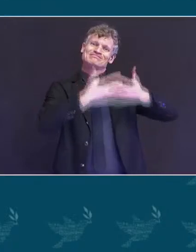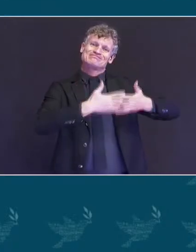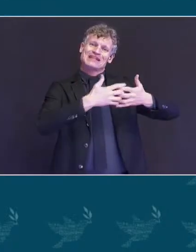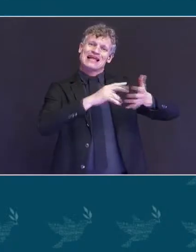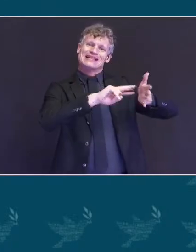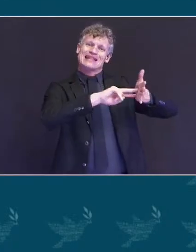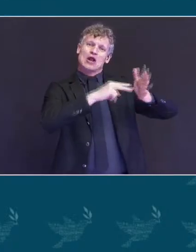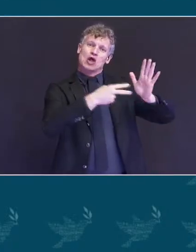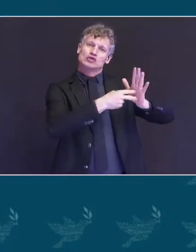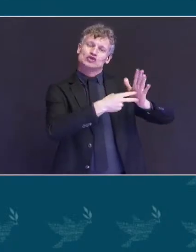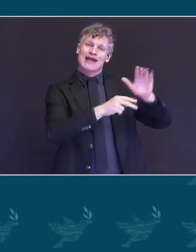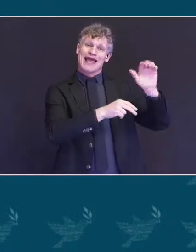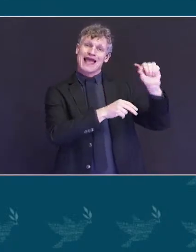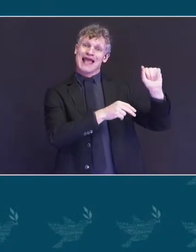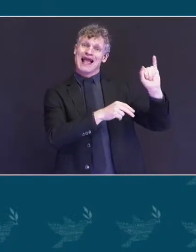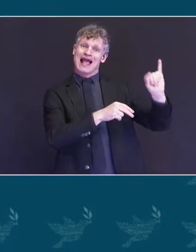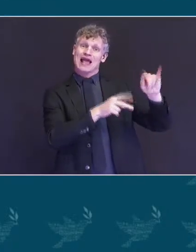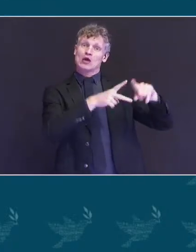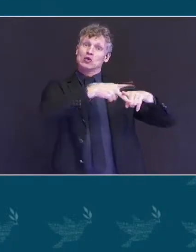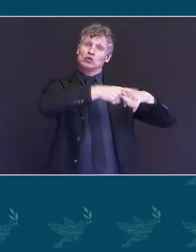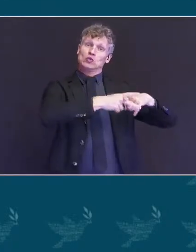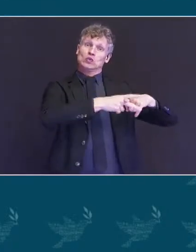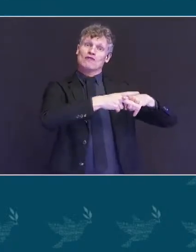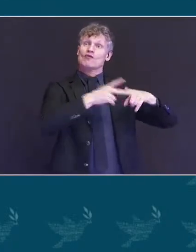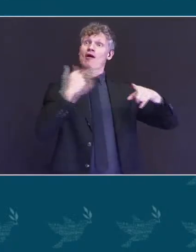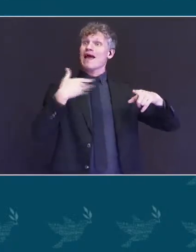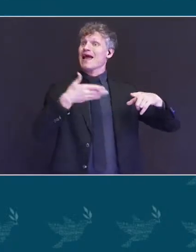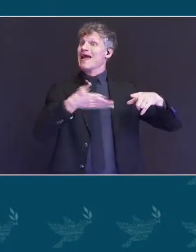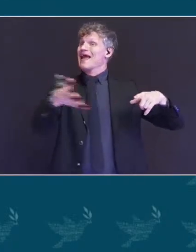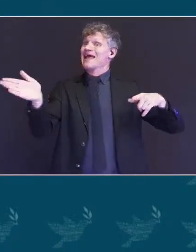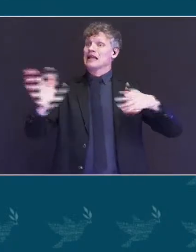in a way that any community can come and add their